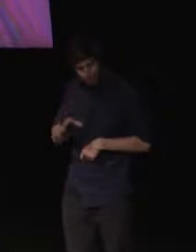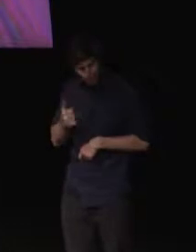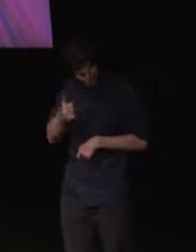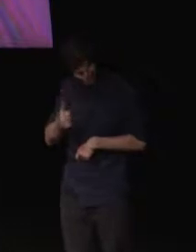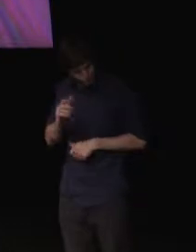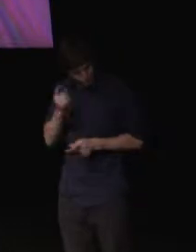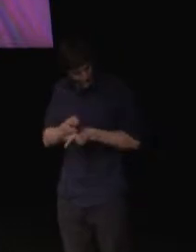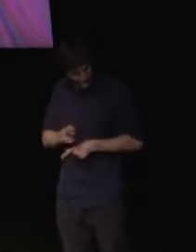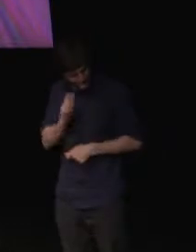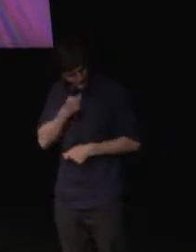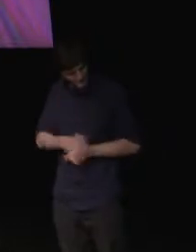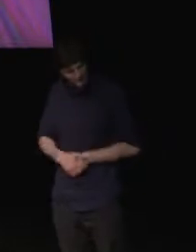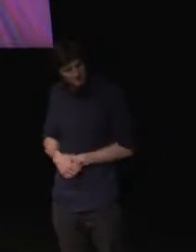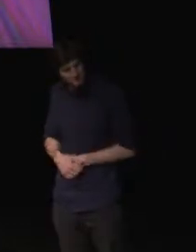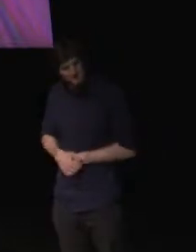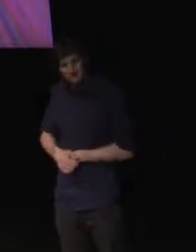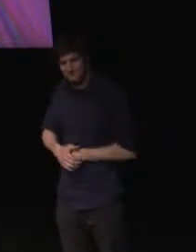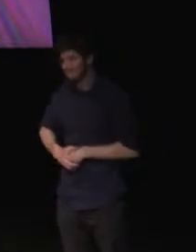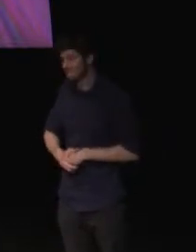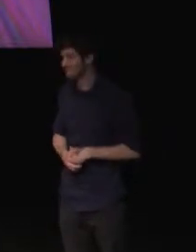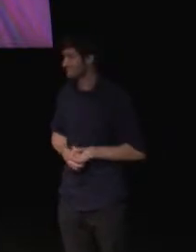know.